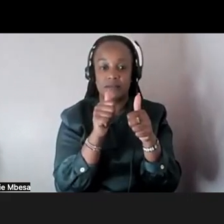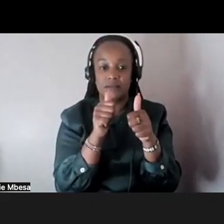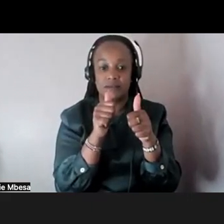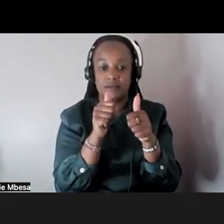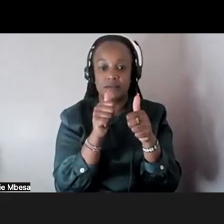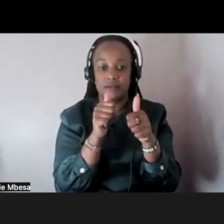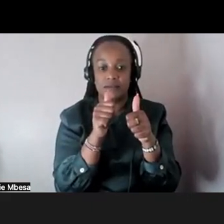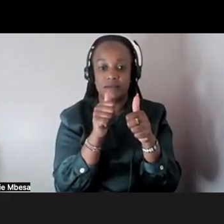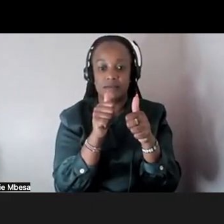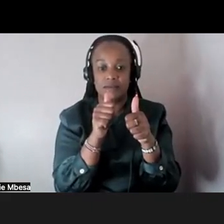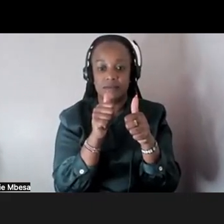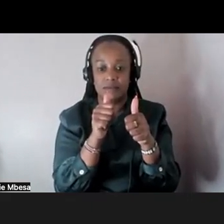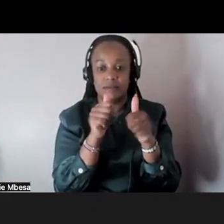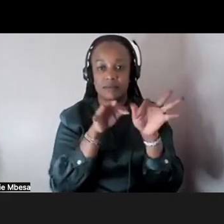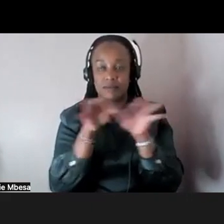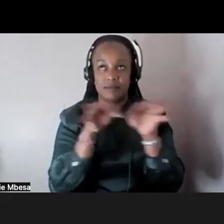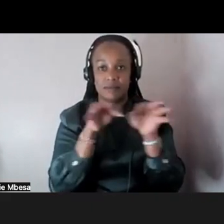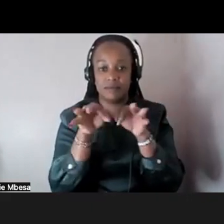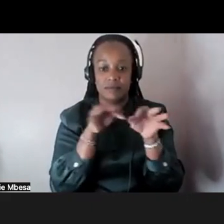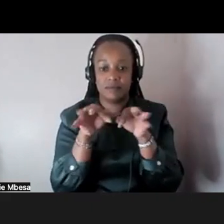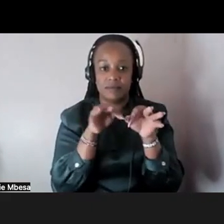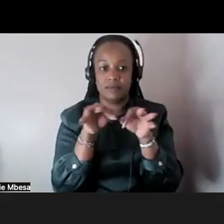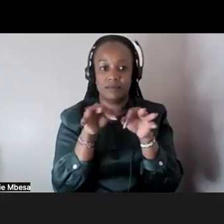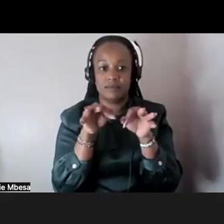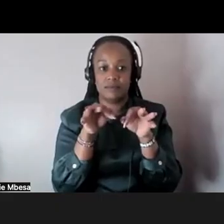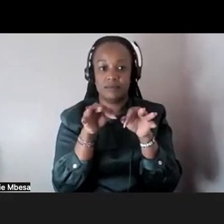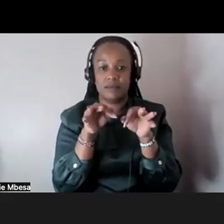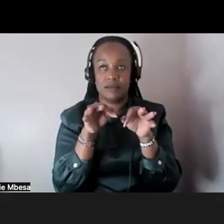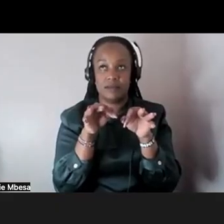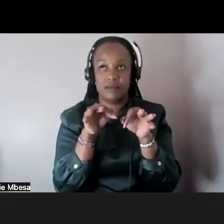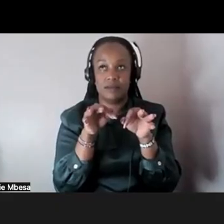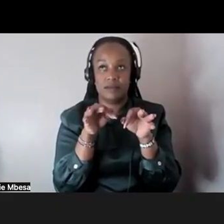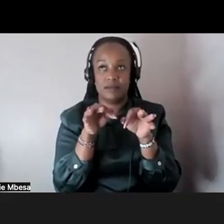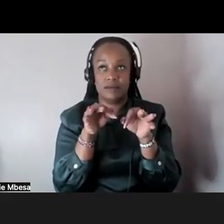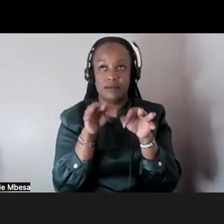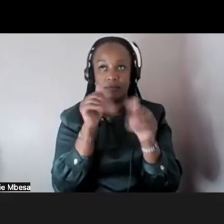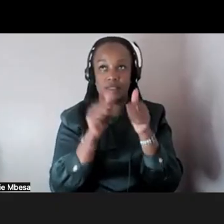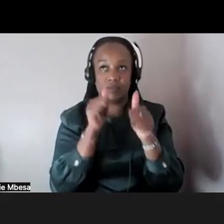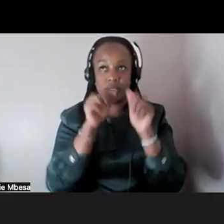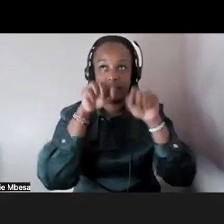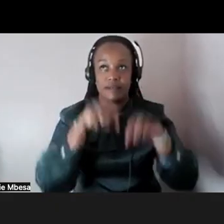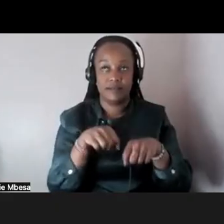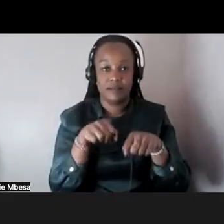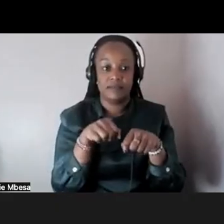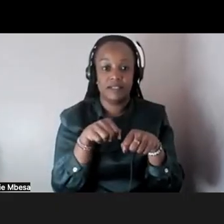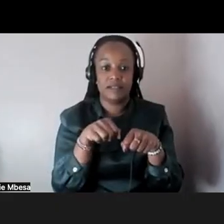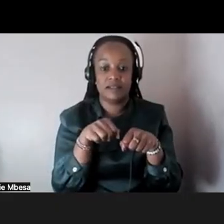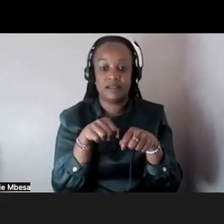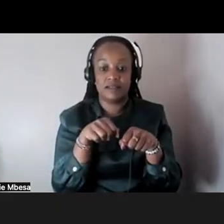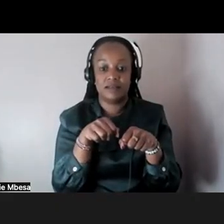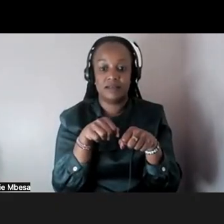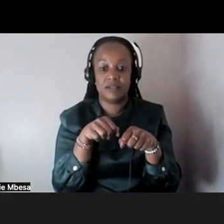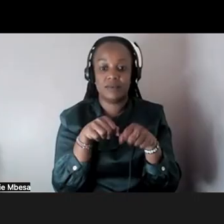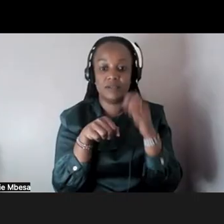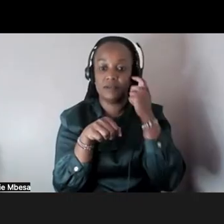introduce herself and explain a little bit of what she does in this space, I'll pass to Christina. Come on in. Hi, thanks so much,